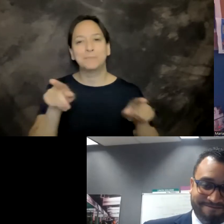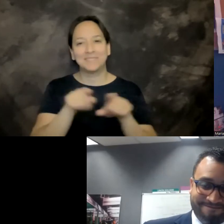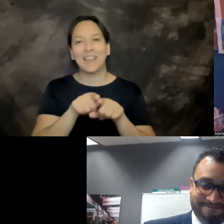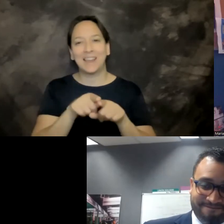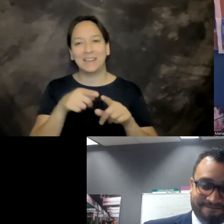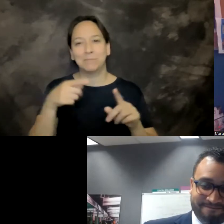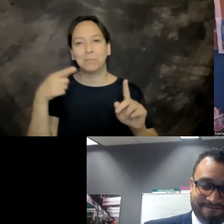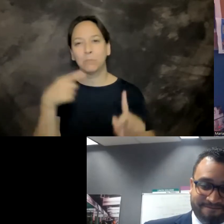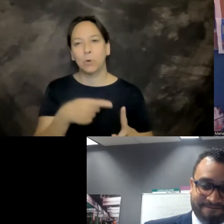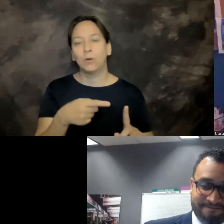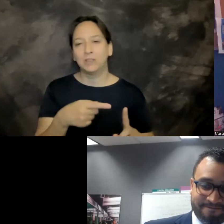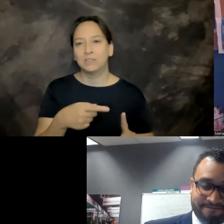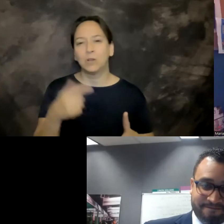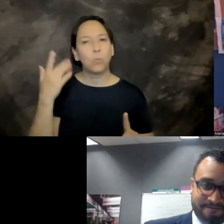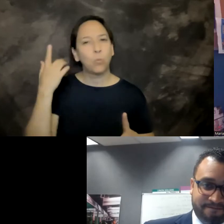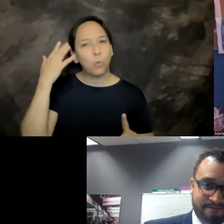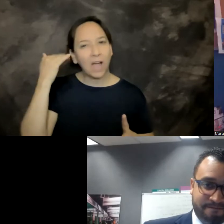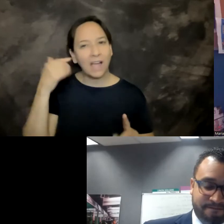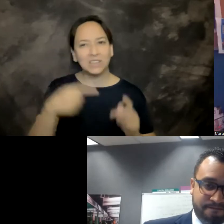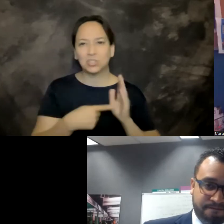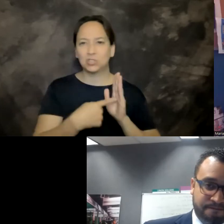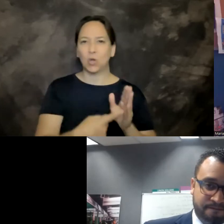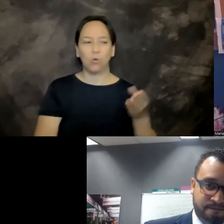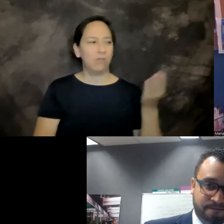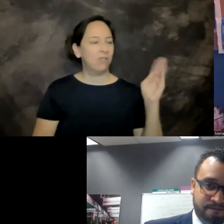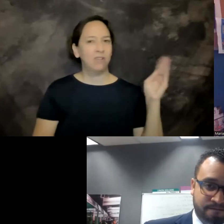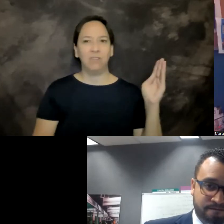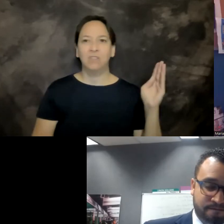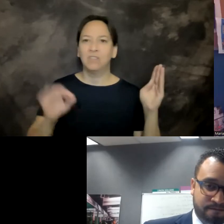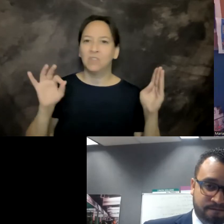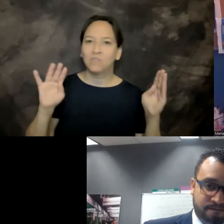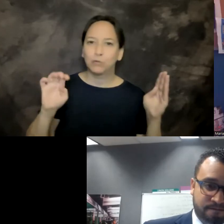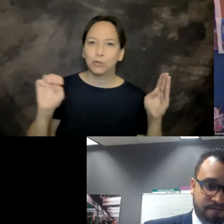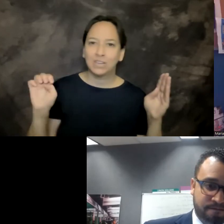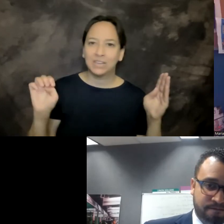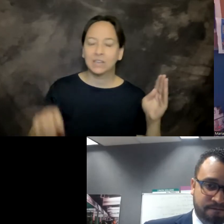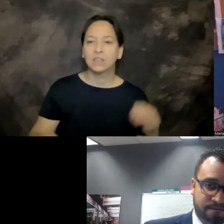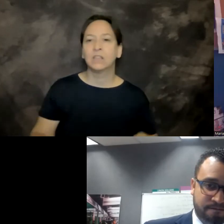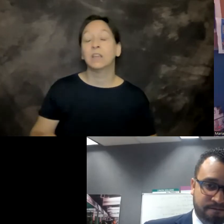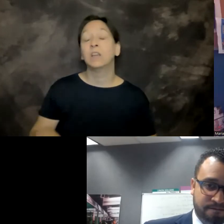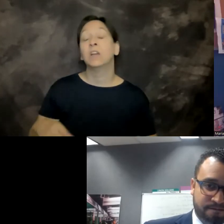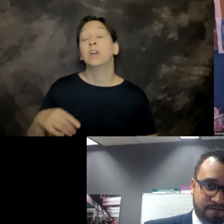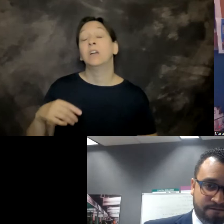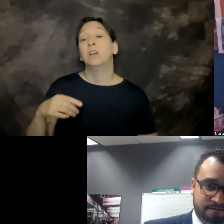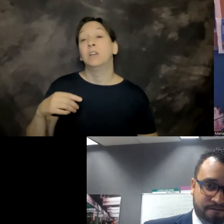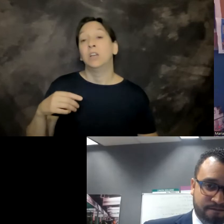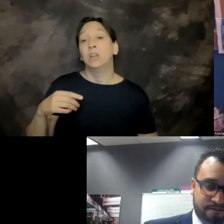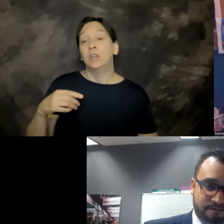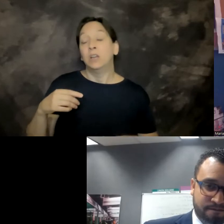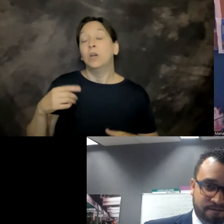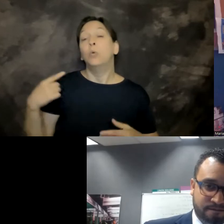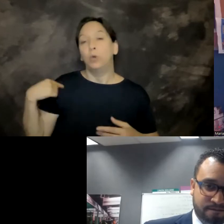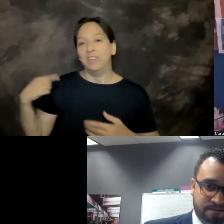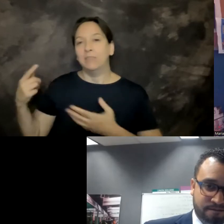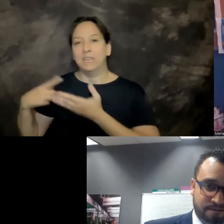happened, of why show it if it's going to be free. So we've been in communication, and just so you're aware, because I don't think we've brought this up, and if